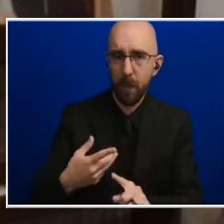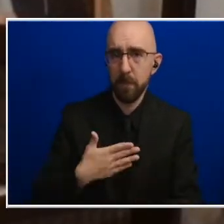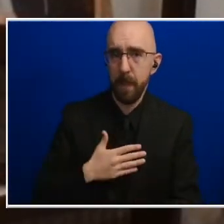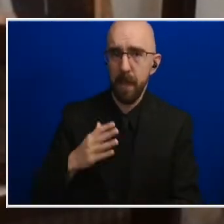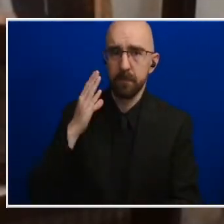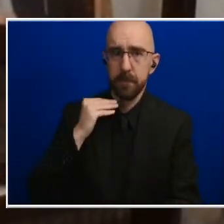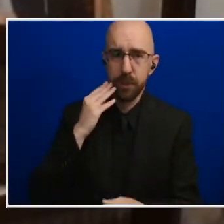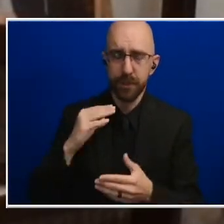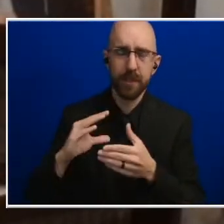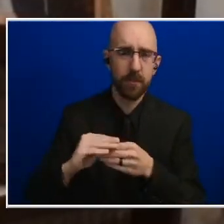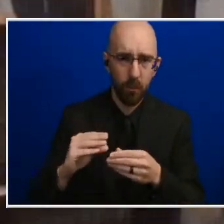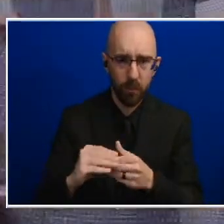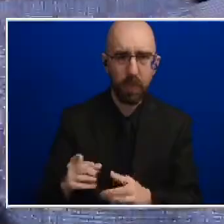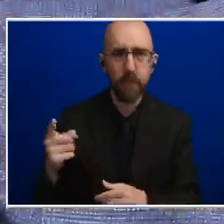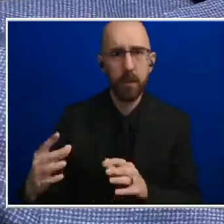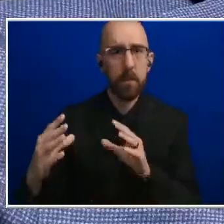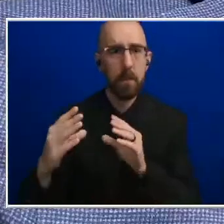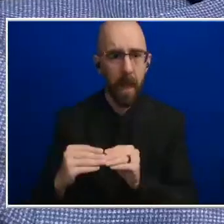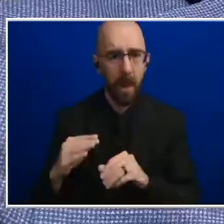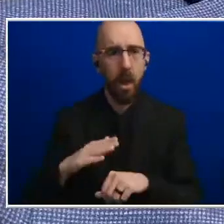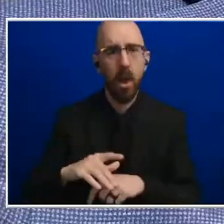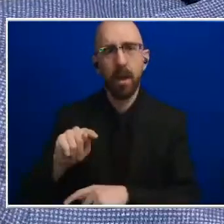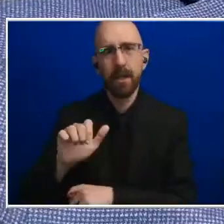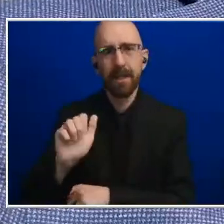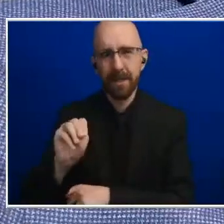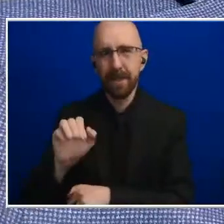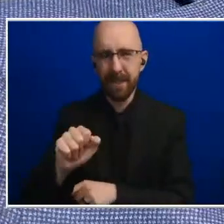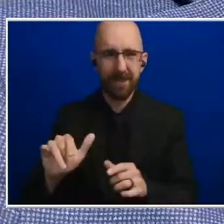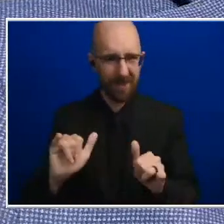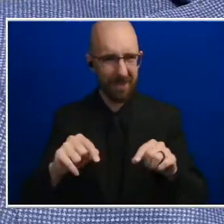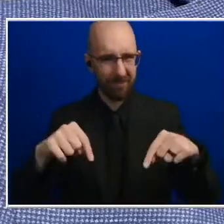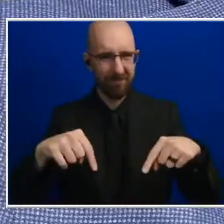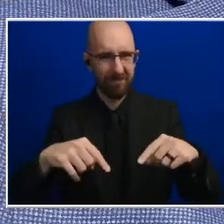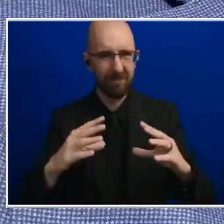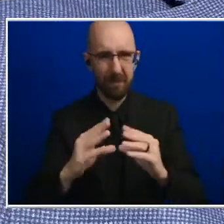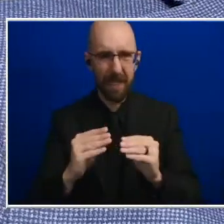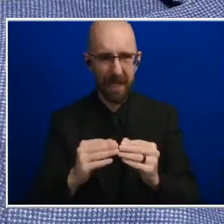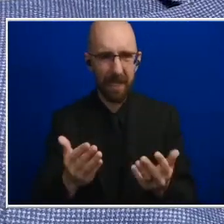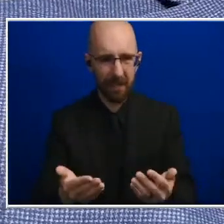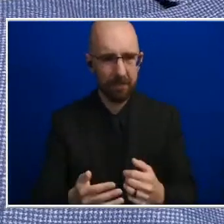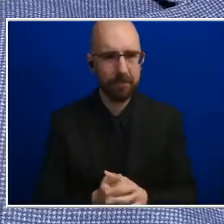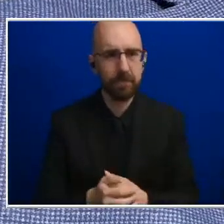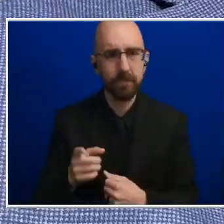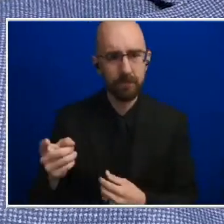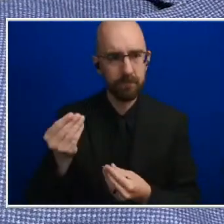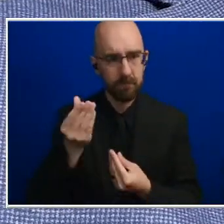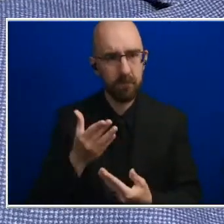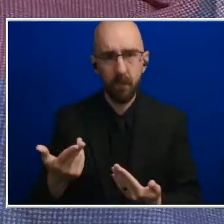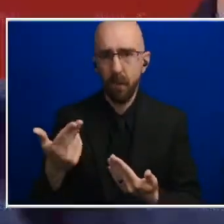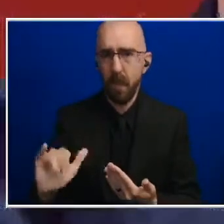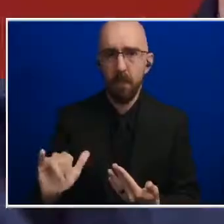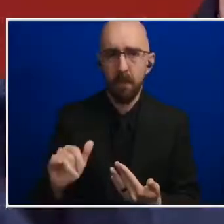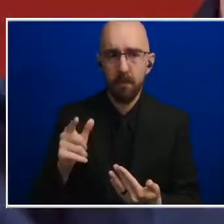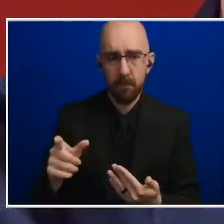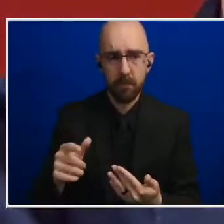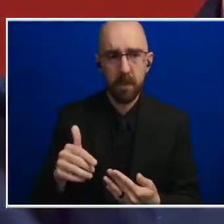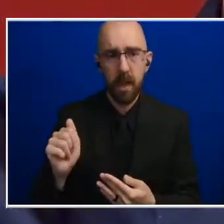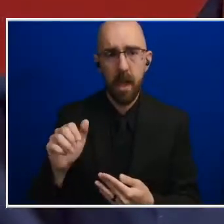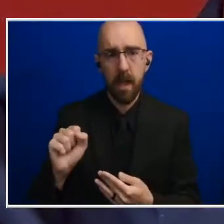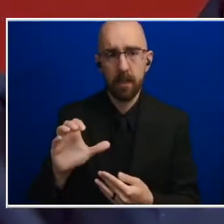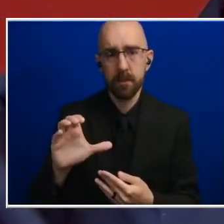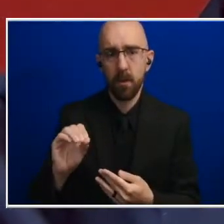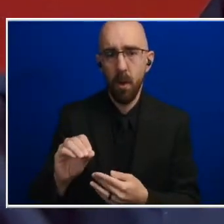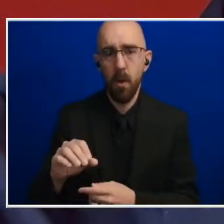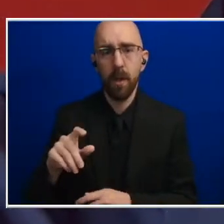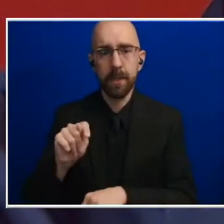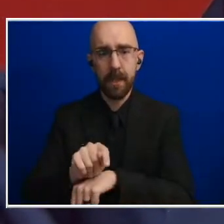a meeting over Teams, kind of like we're doing right now. And he said, hey, there was an ASCO task force